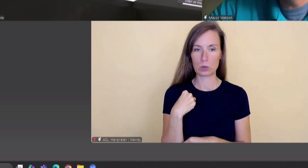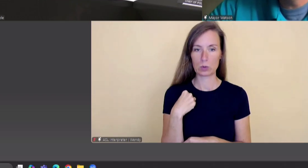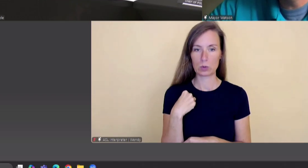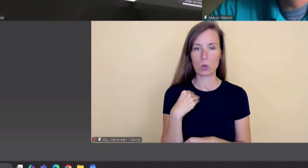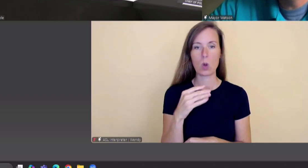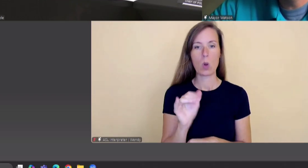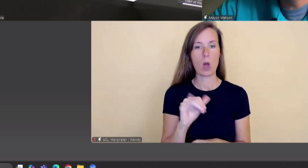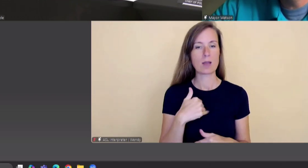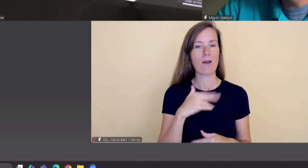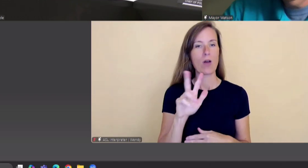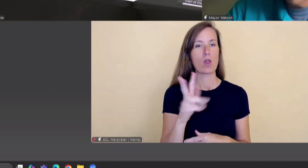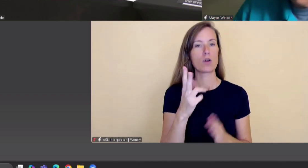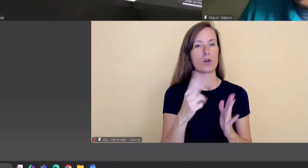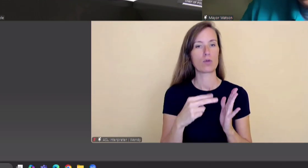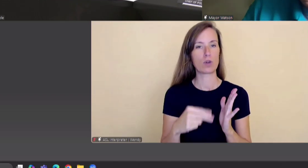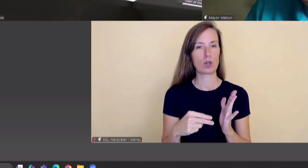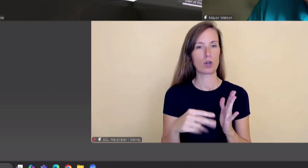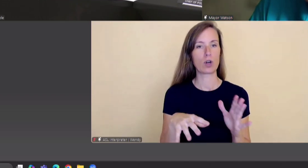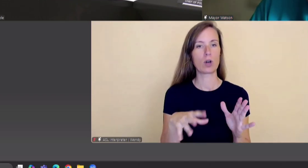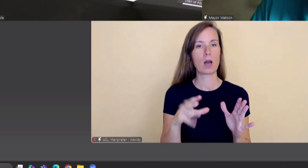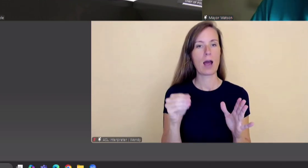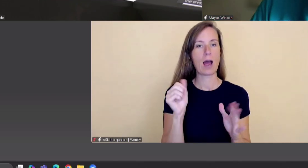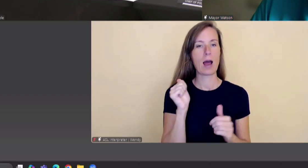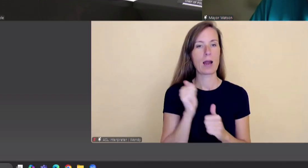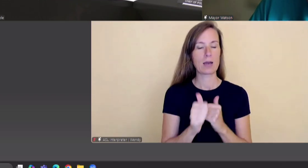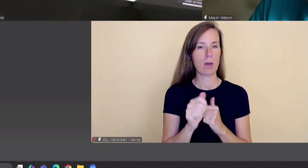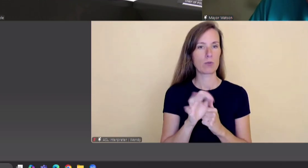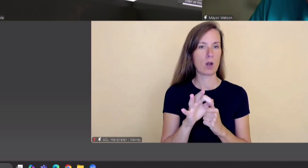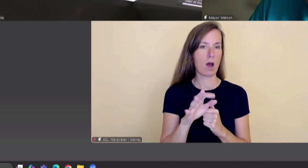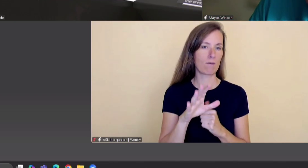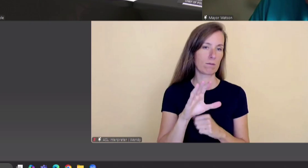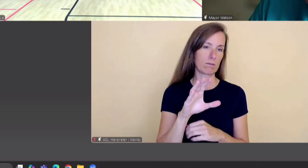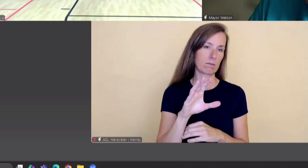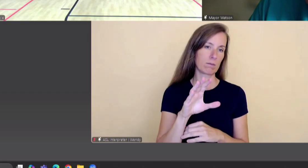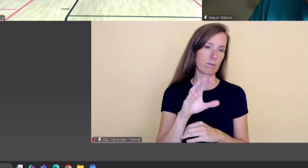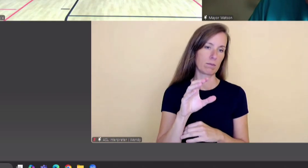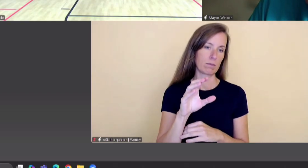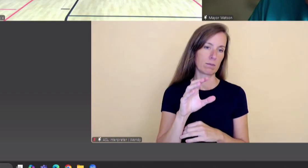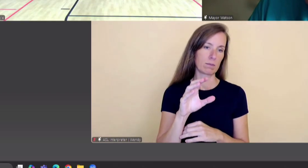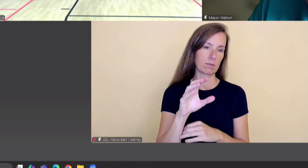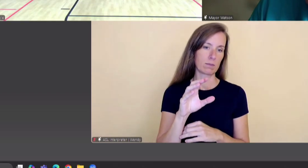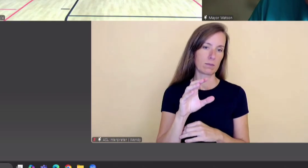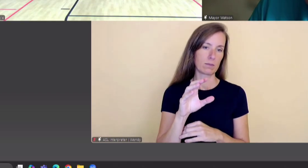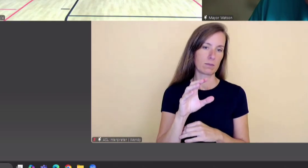reader and adoption of the ordinance for the Code of Ethics.